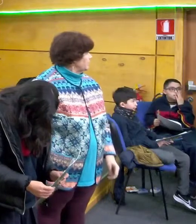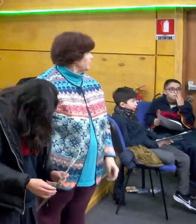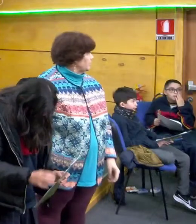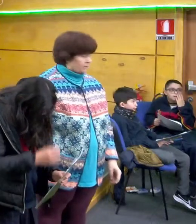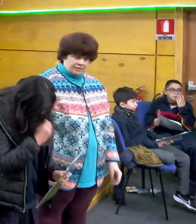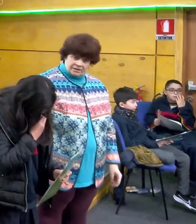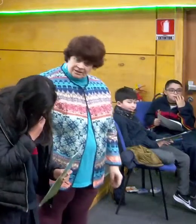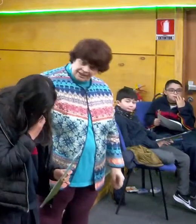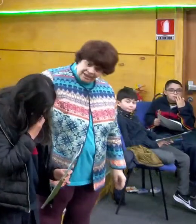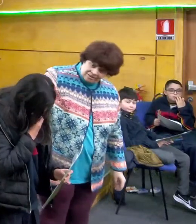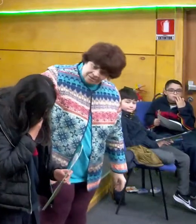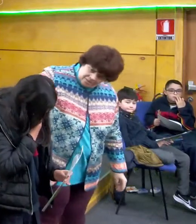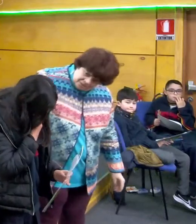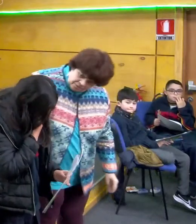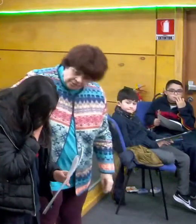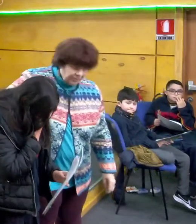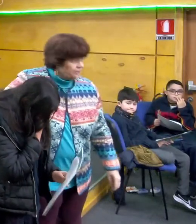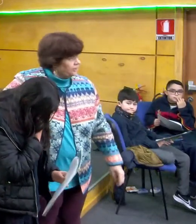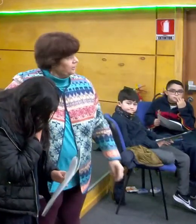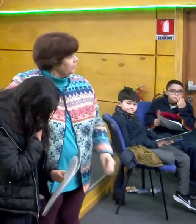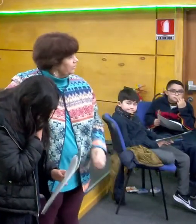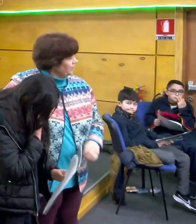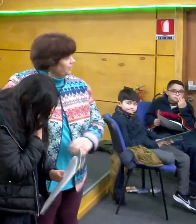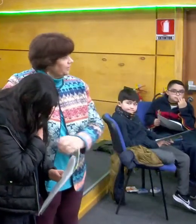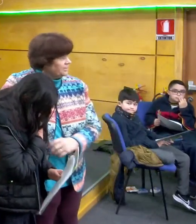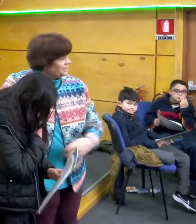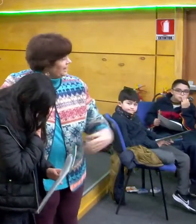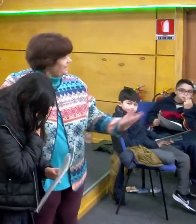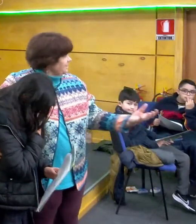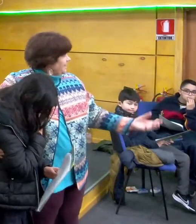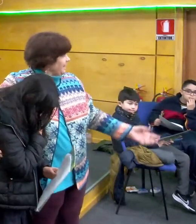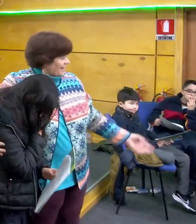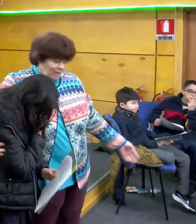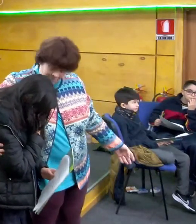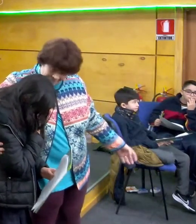bit. Yeah, very good.